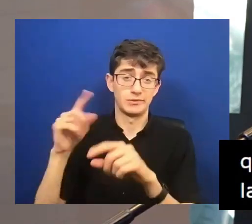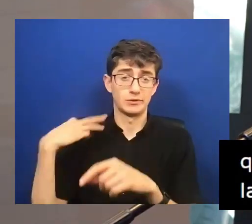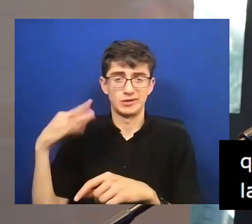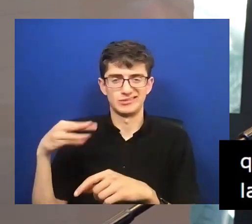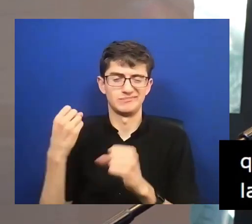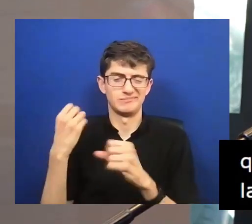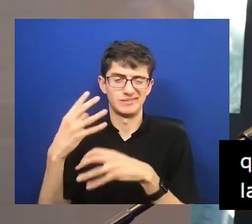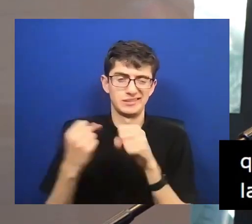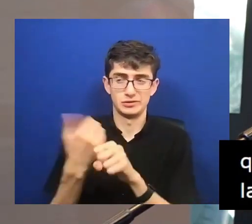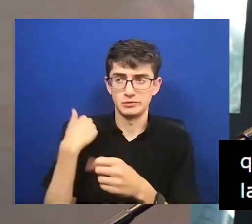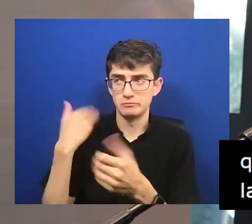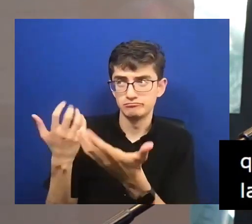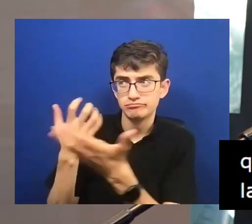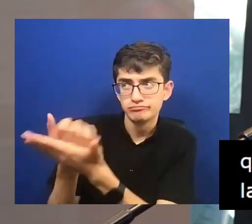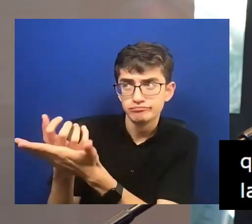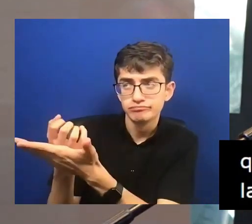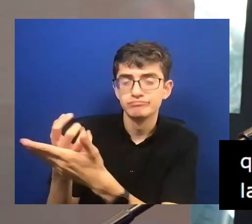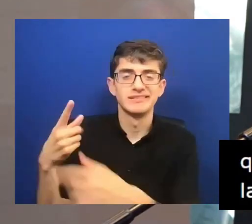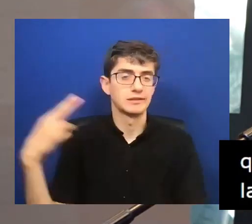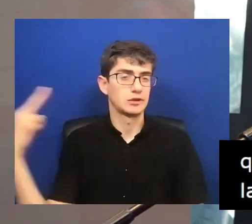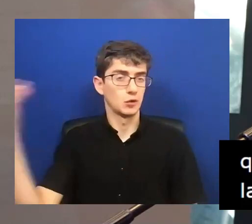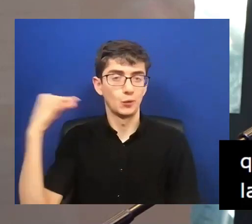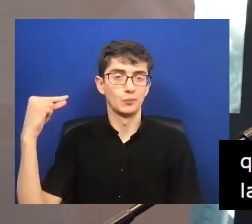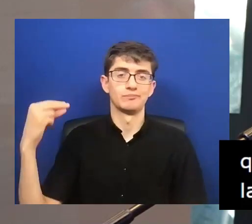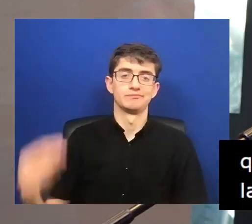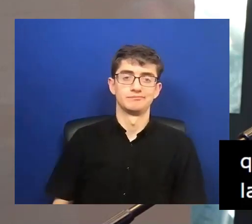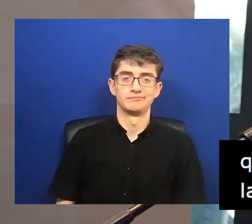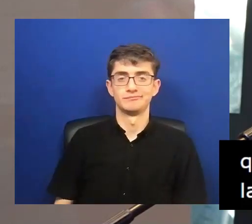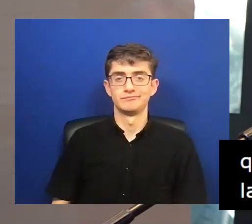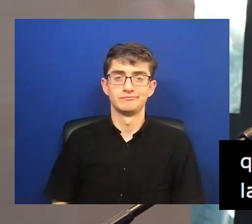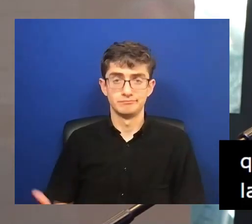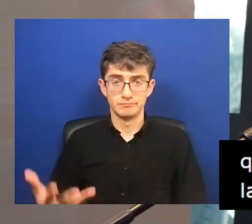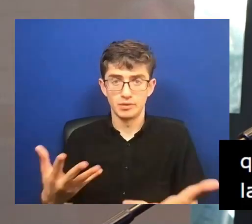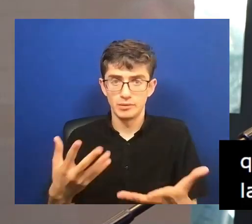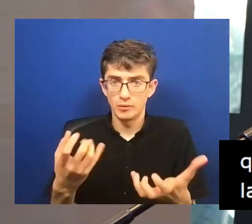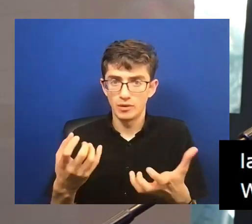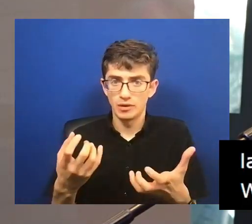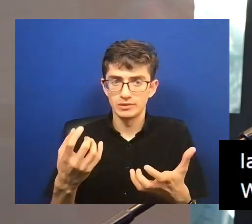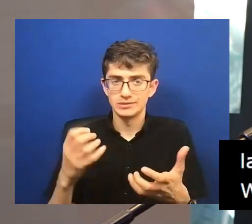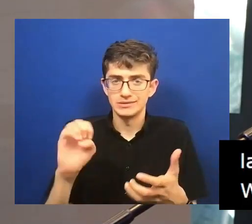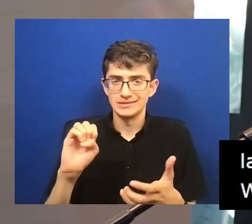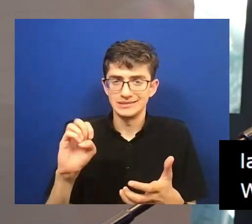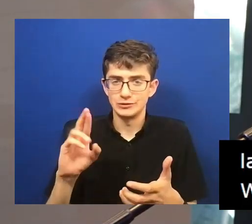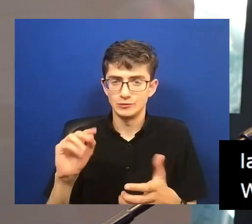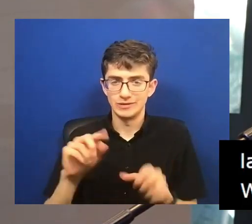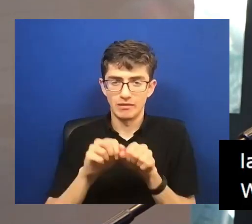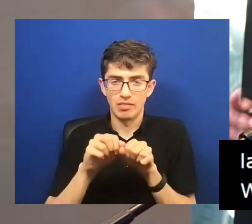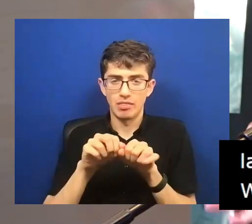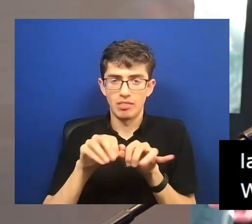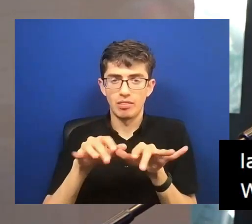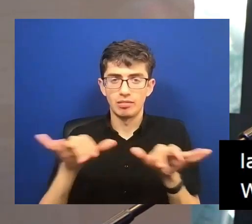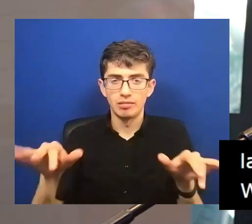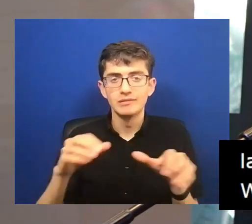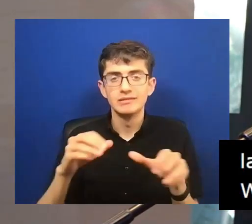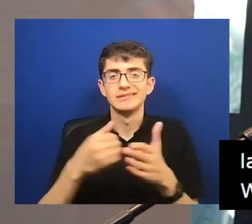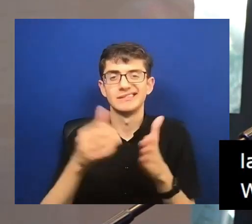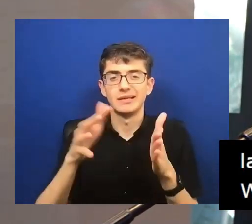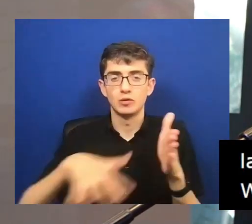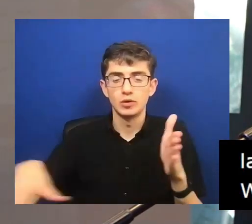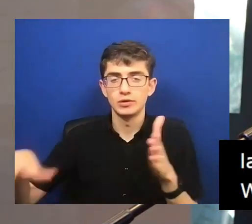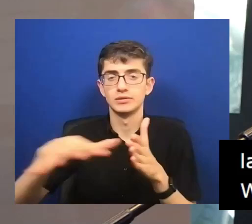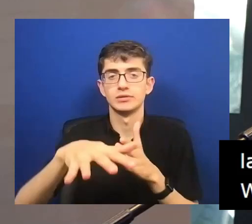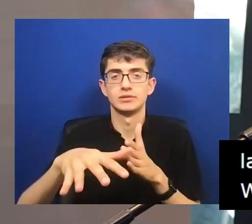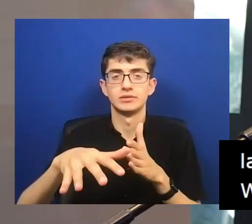no. E-rate to bleed out into the neighborhood. Because then if E-rate bleeds out into the neighborhood, then you, well,